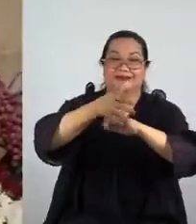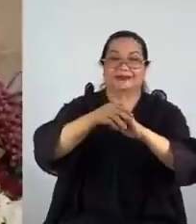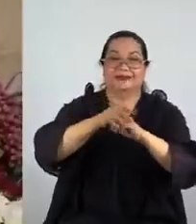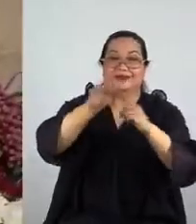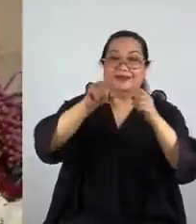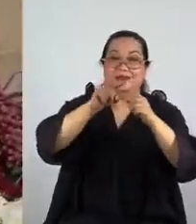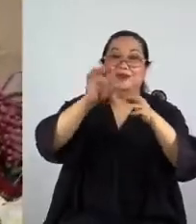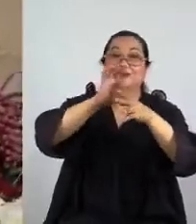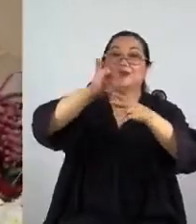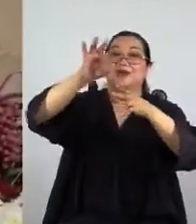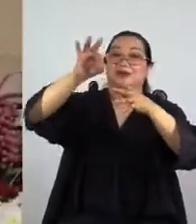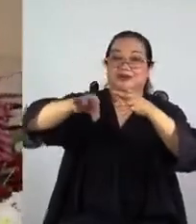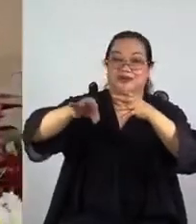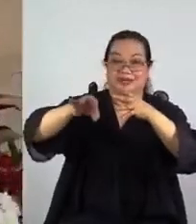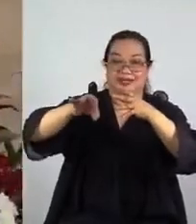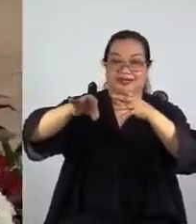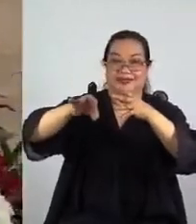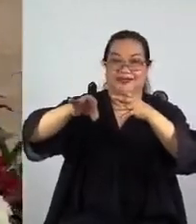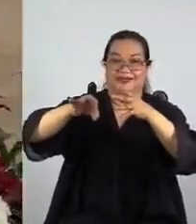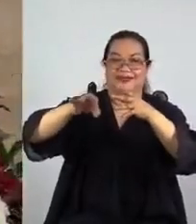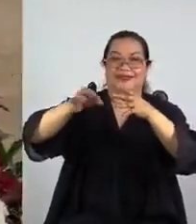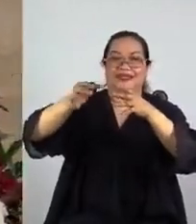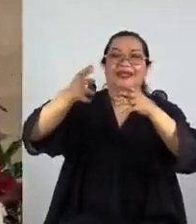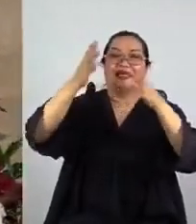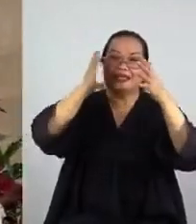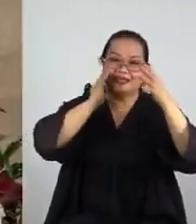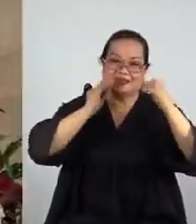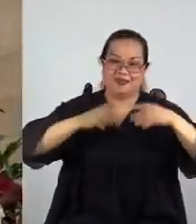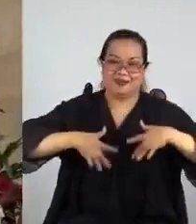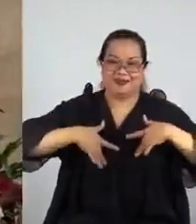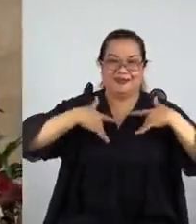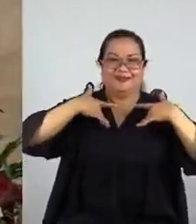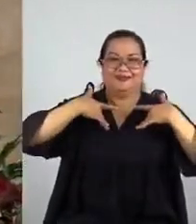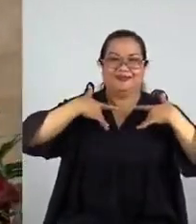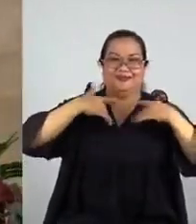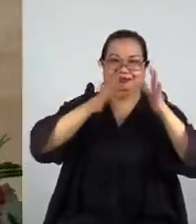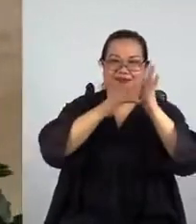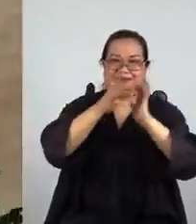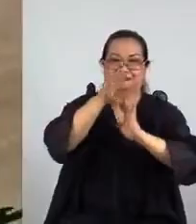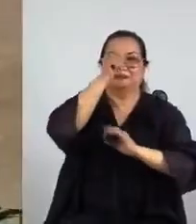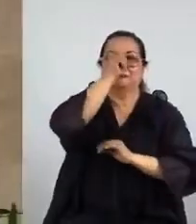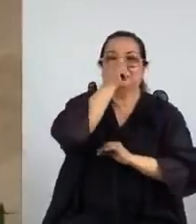when we finish the race. Jesus endured suffering.